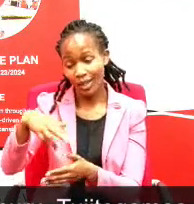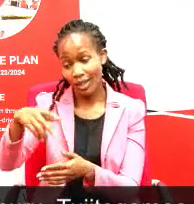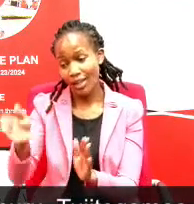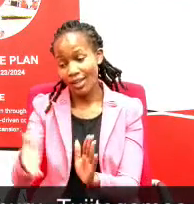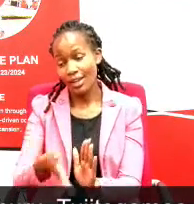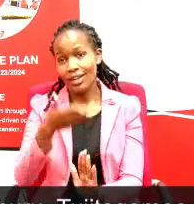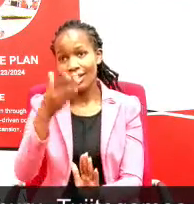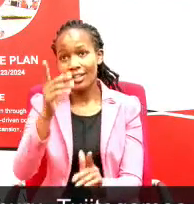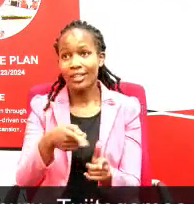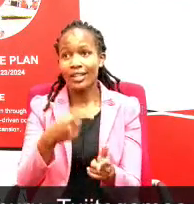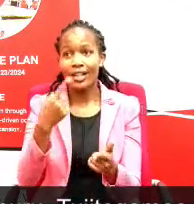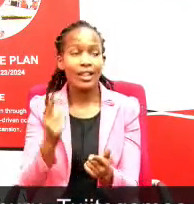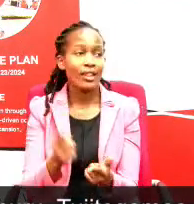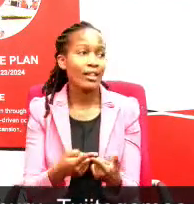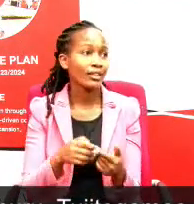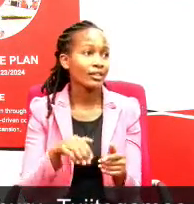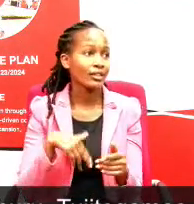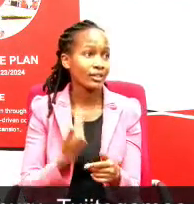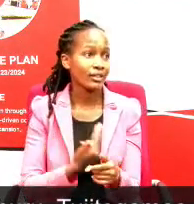then the rest of us will follow.